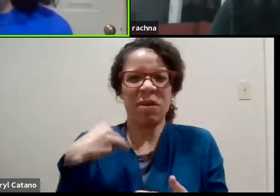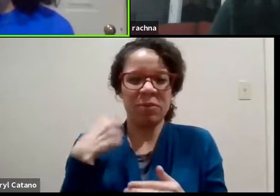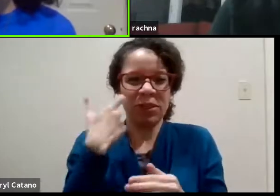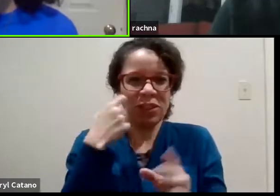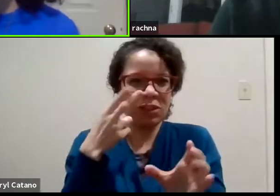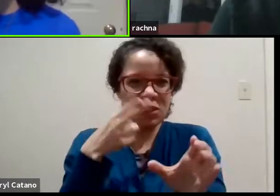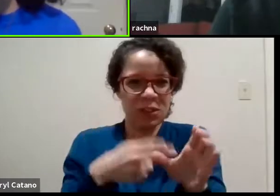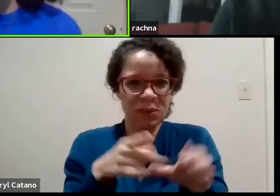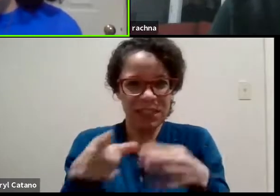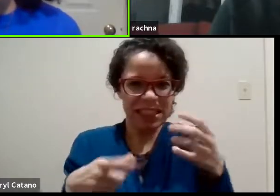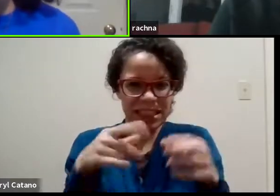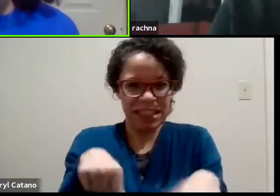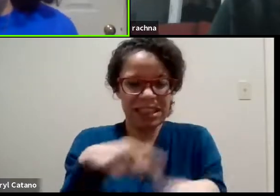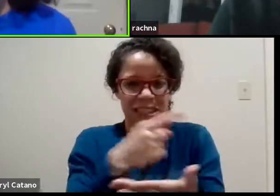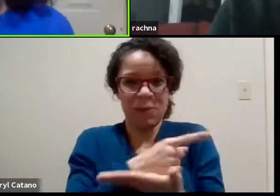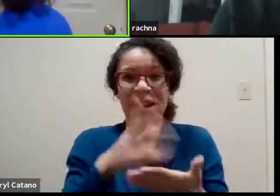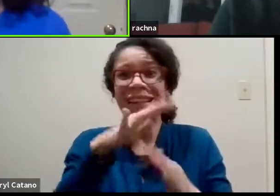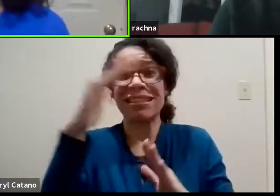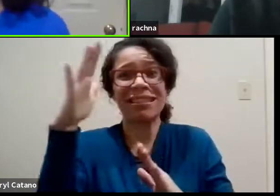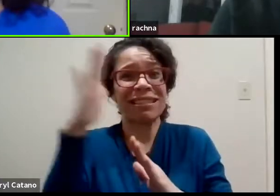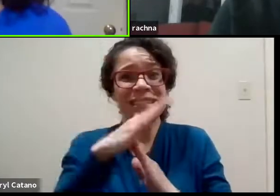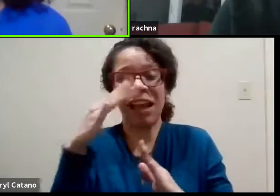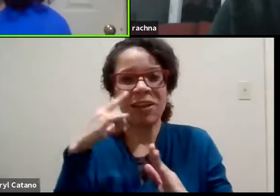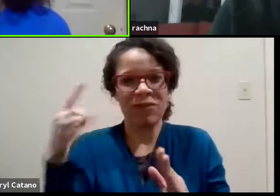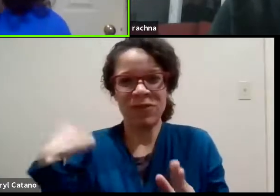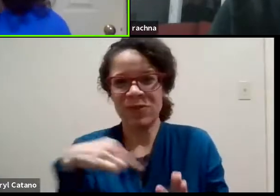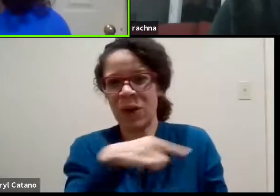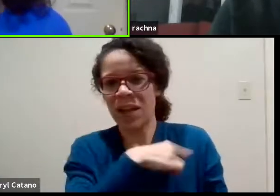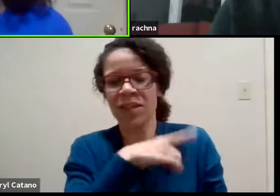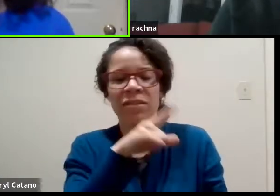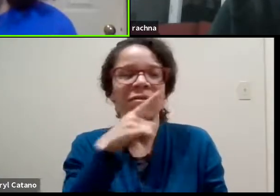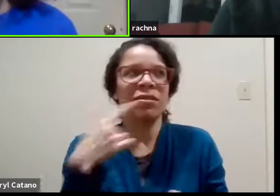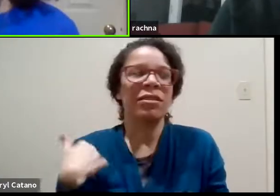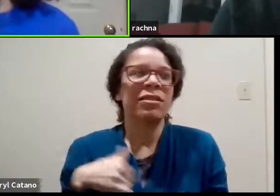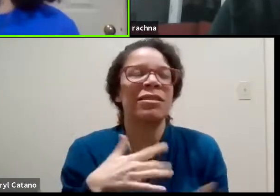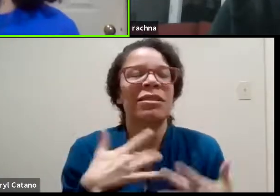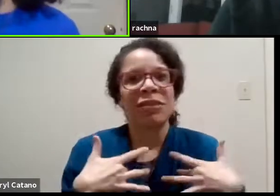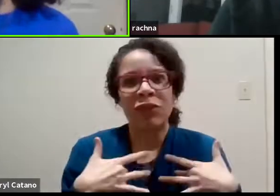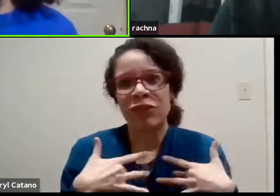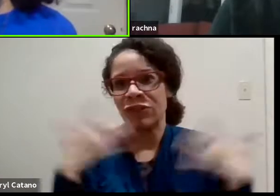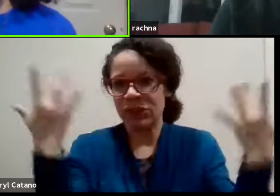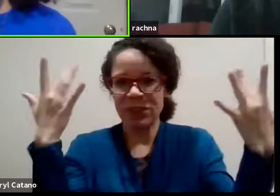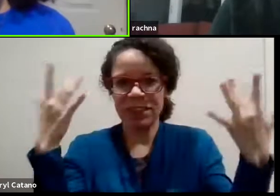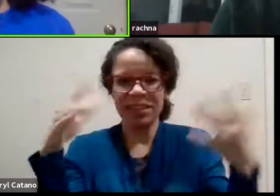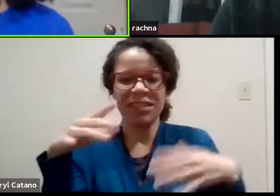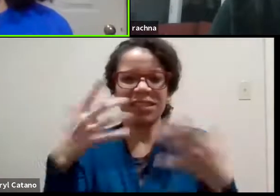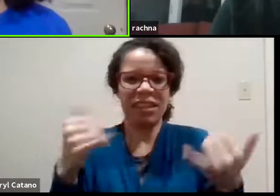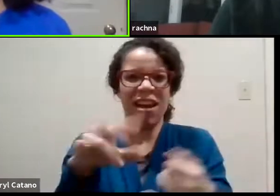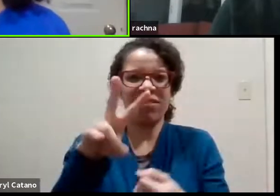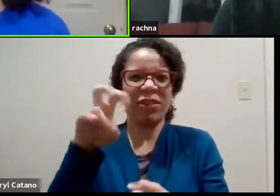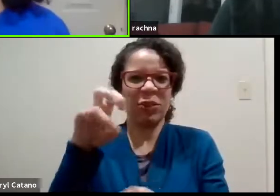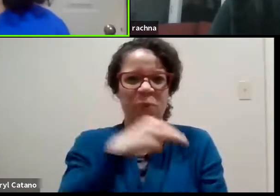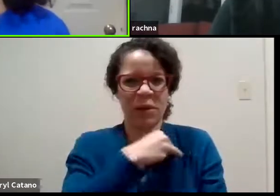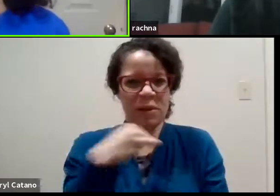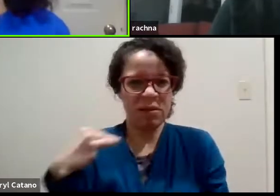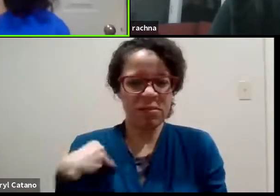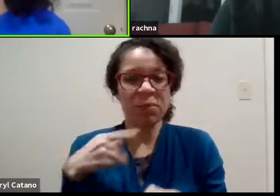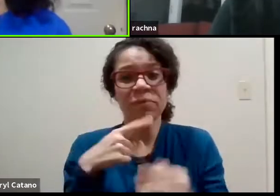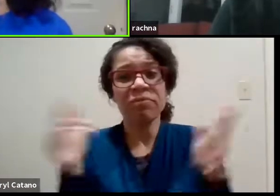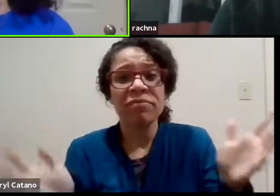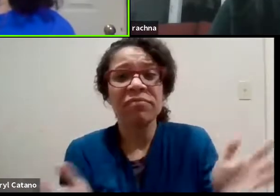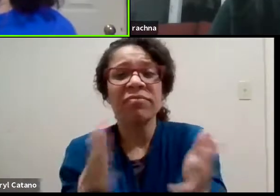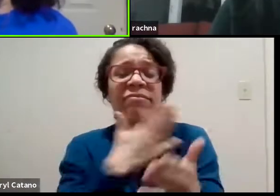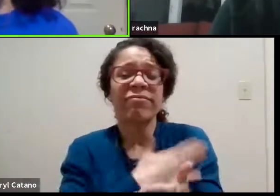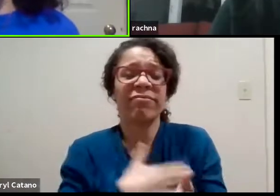that's a new high for us in terms of membership numbers. So we're ecstatic about that. Um, and we do encourage people to please join our